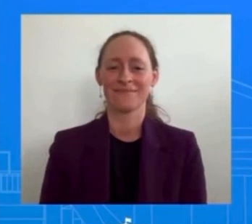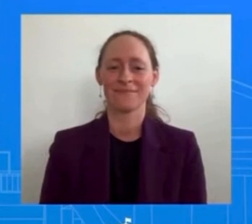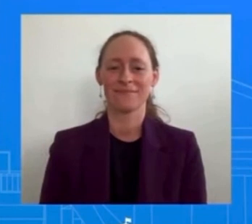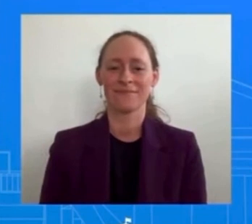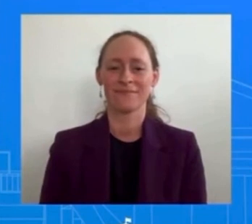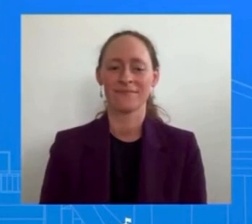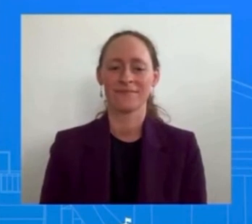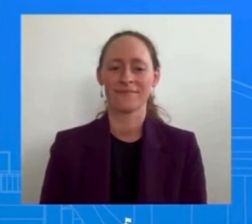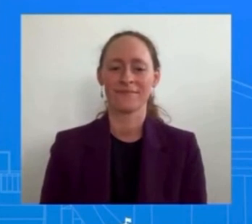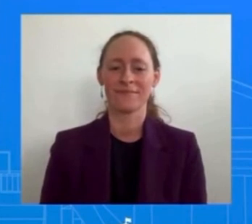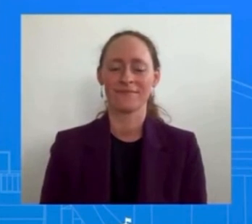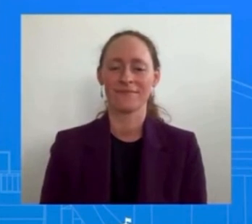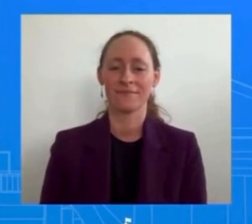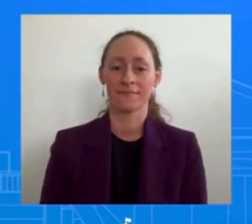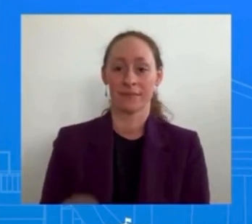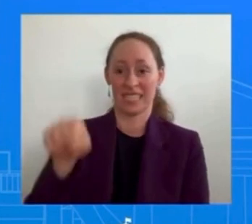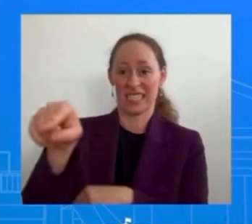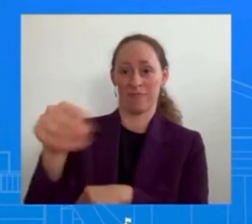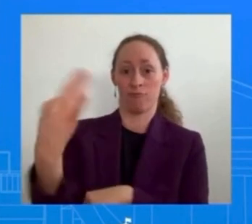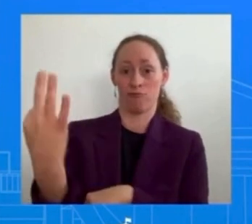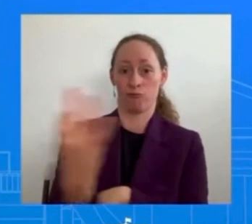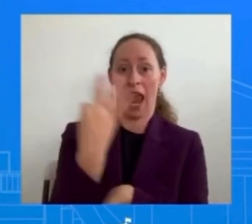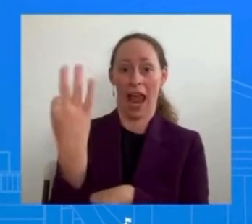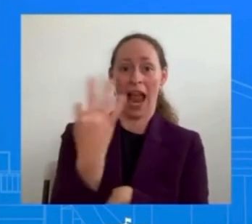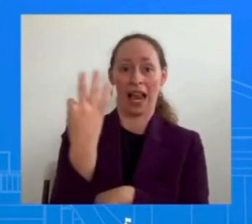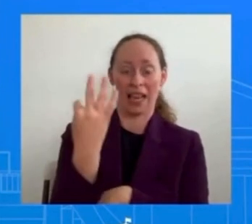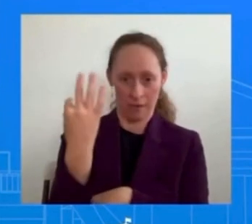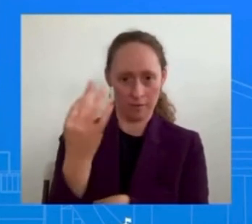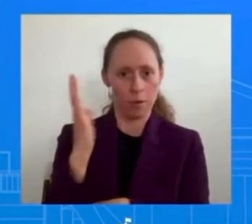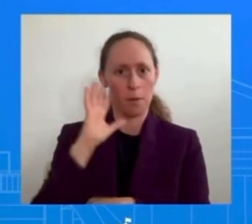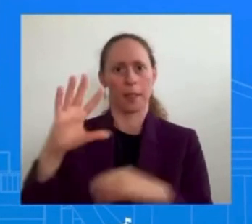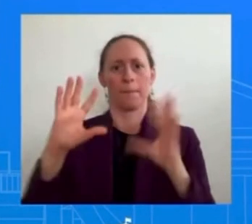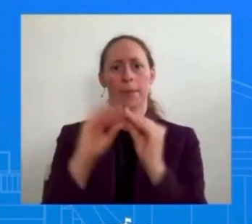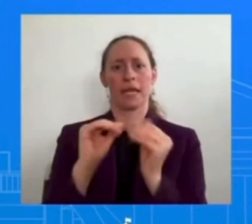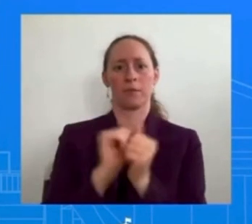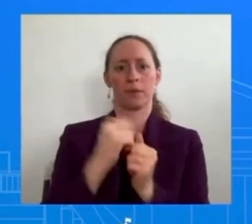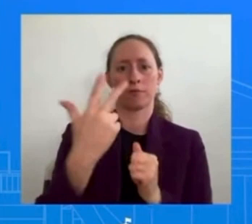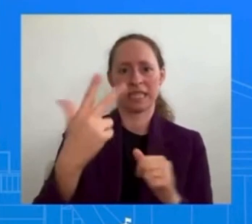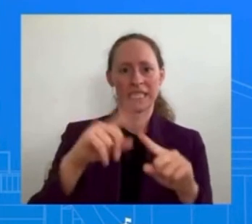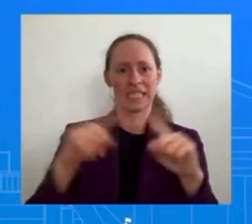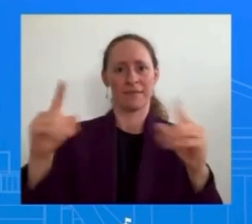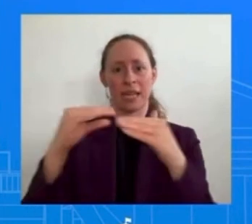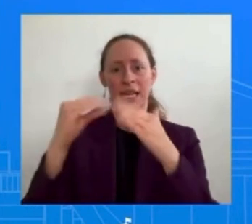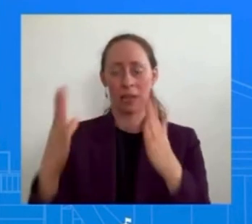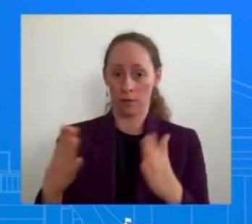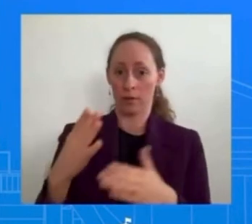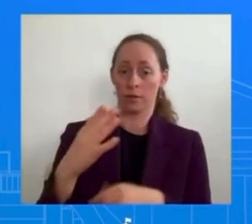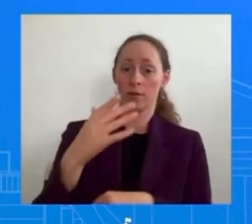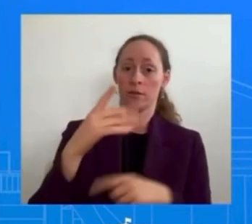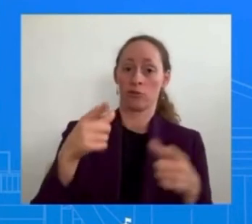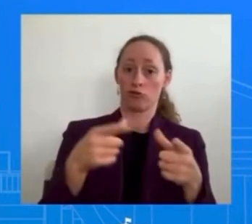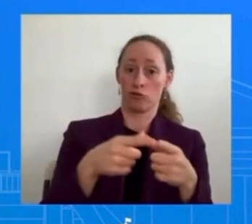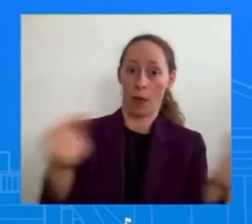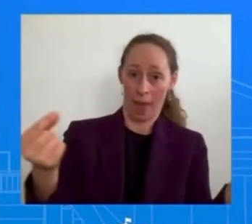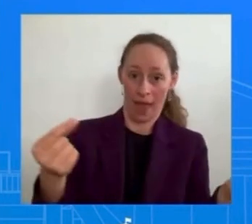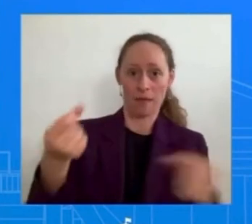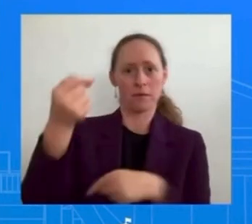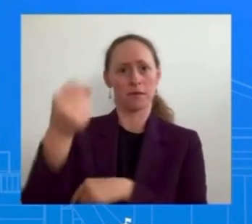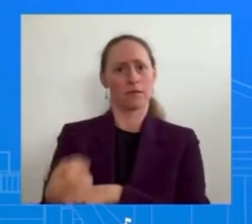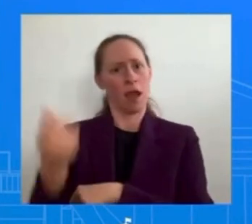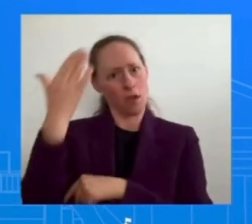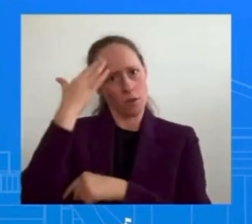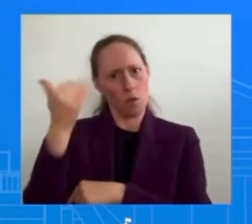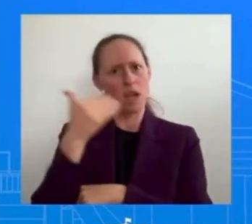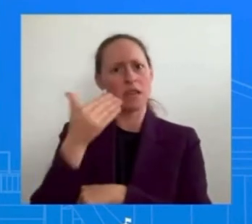the leaders of Japan and South Korea? What are the president's goals going into this? What does he hope to accomplish? So I will give you a little bit on this,